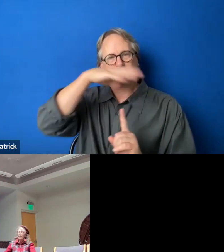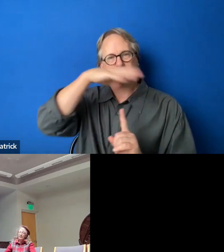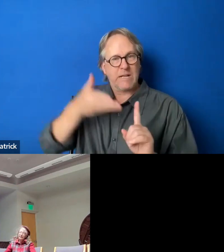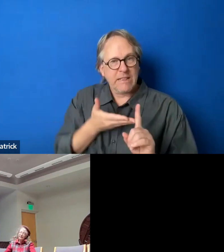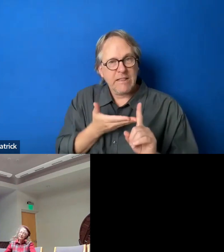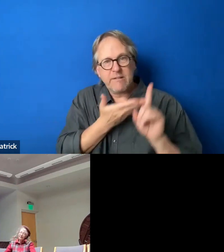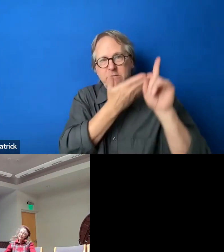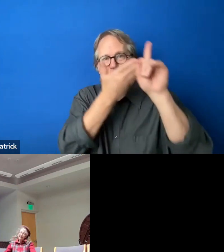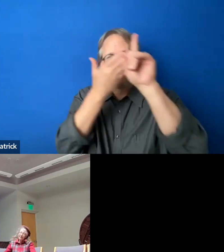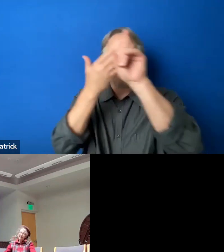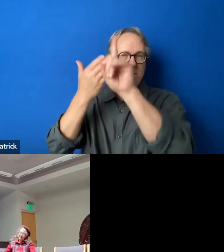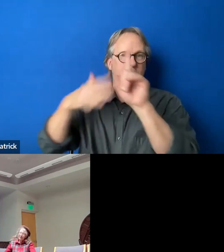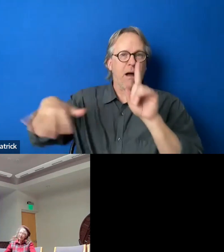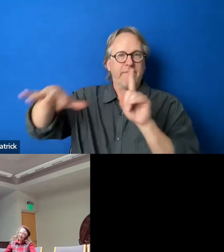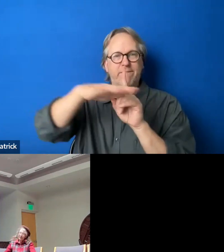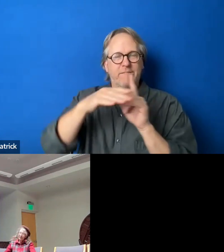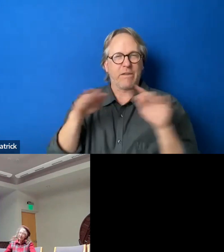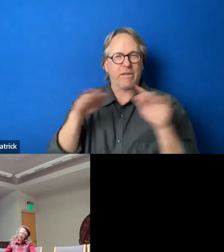narrow, cramped